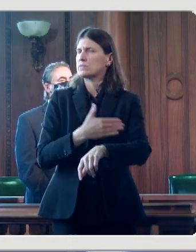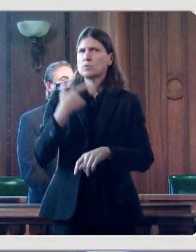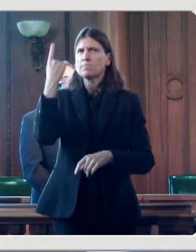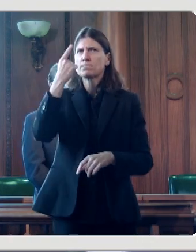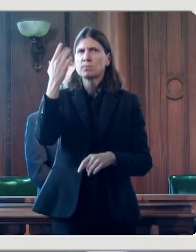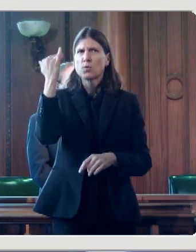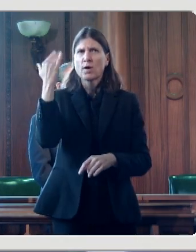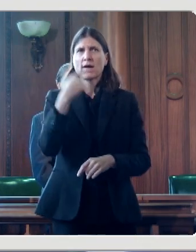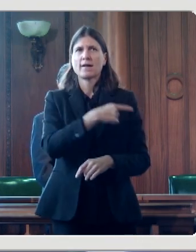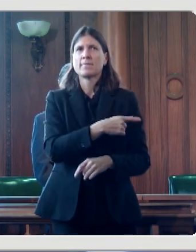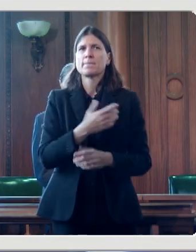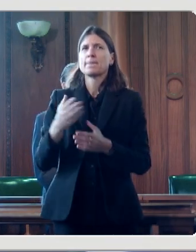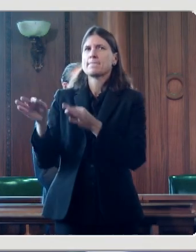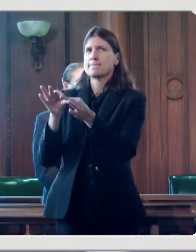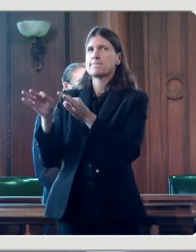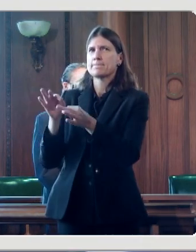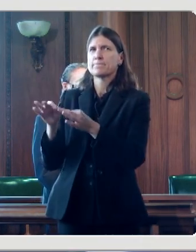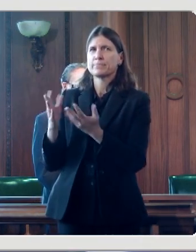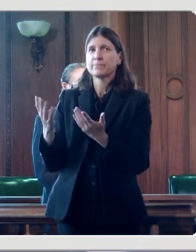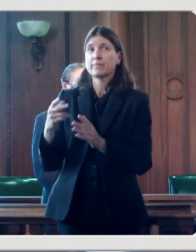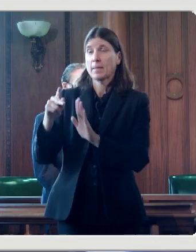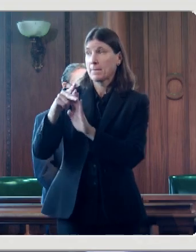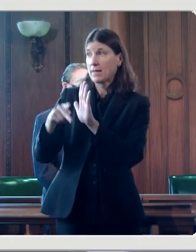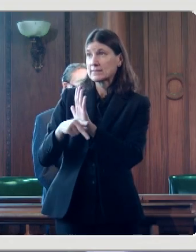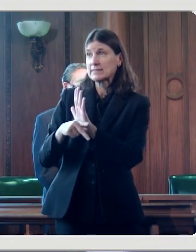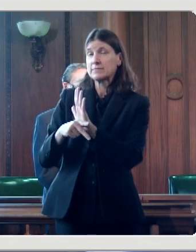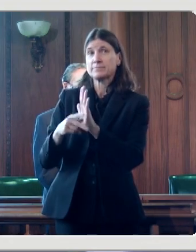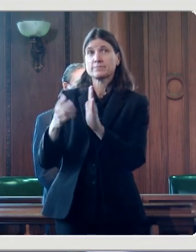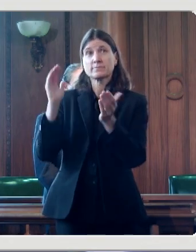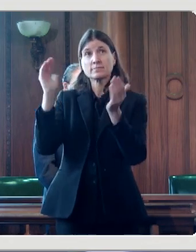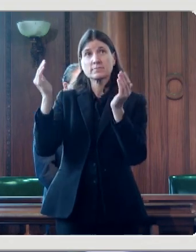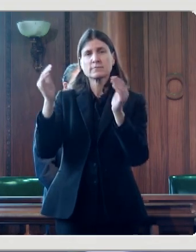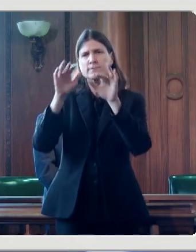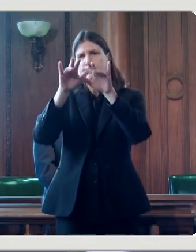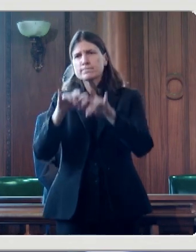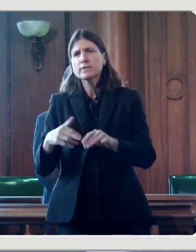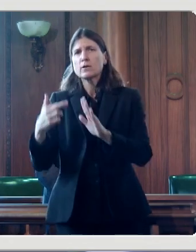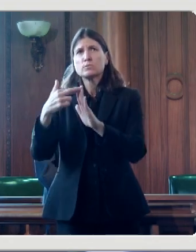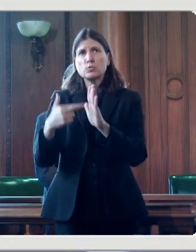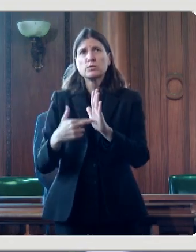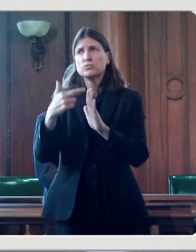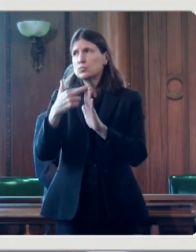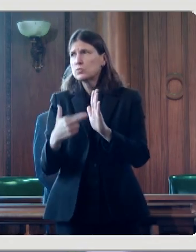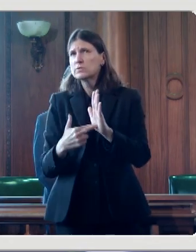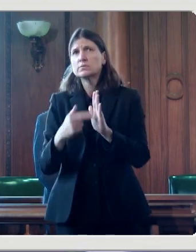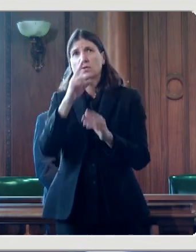largely the states have taken a very similar approach to having a tiered approach to